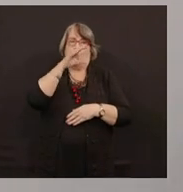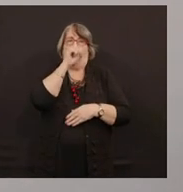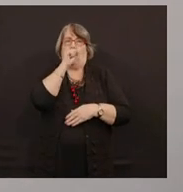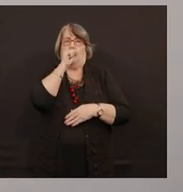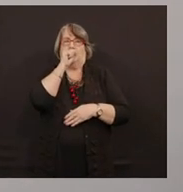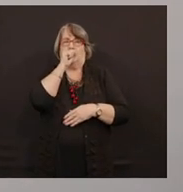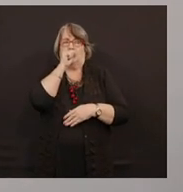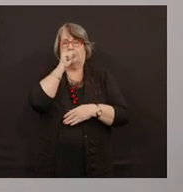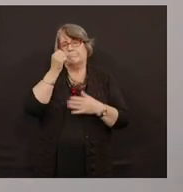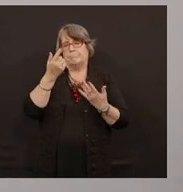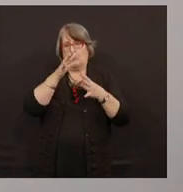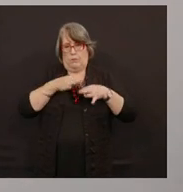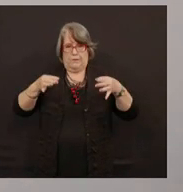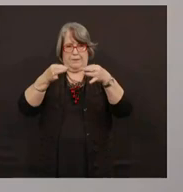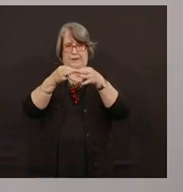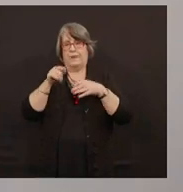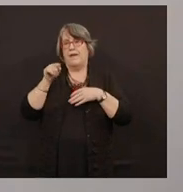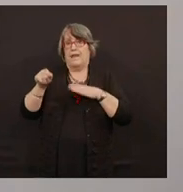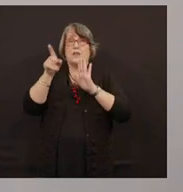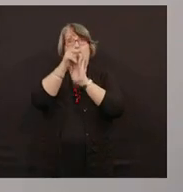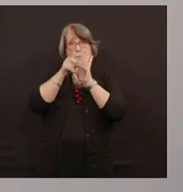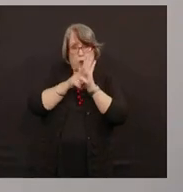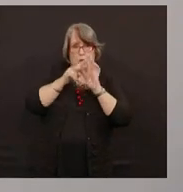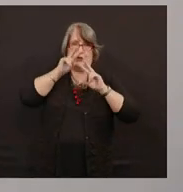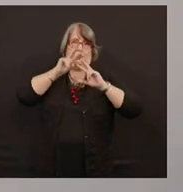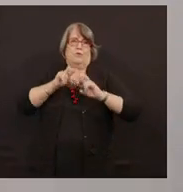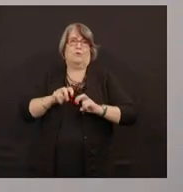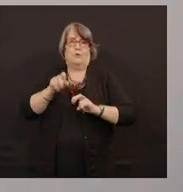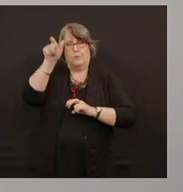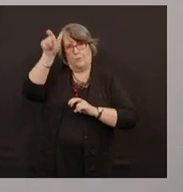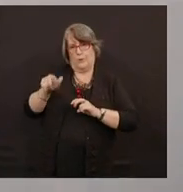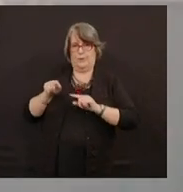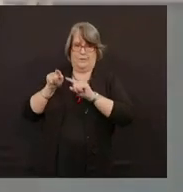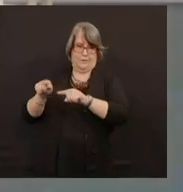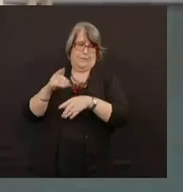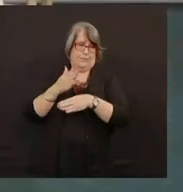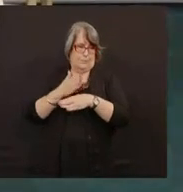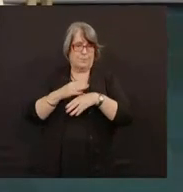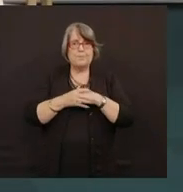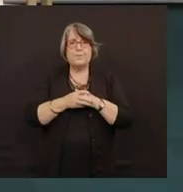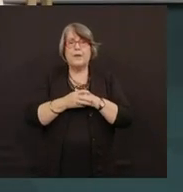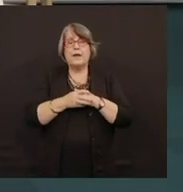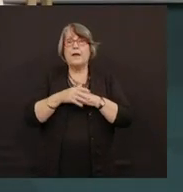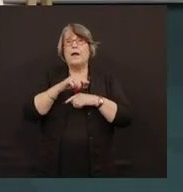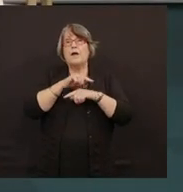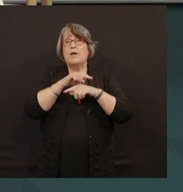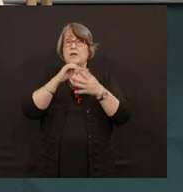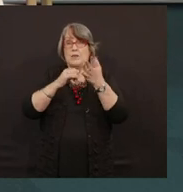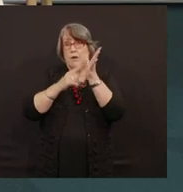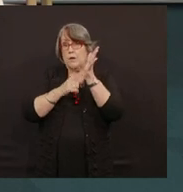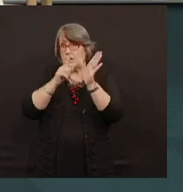at Purple Orange, and is the policy and research lead there. So we'll have